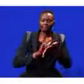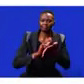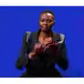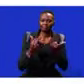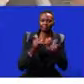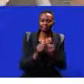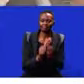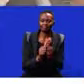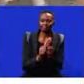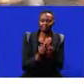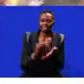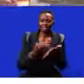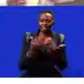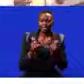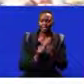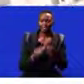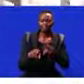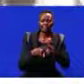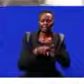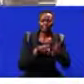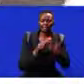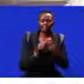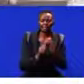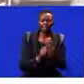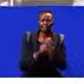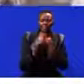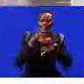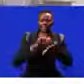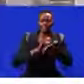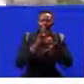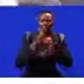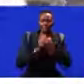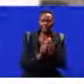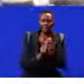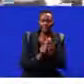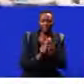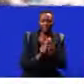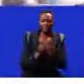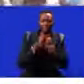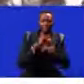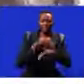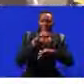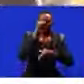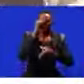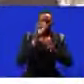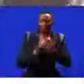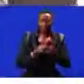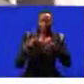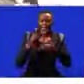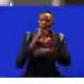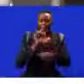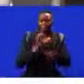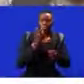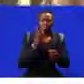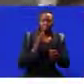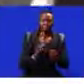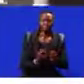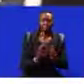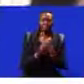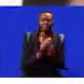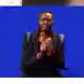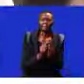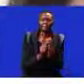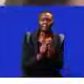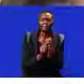a deficit. Ka bende ne wango ni kwan omenda mano ma piny owacho mamalo osebedo ka chwalo skunde mag piny owacho e